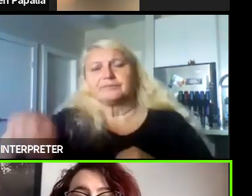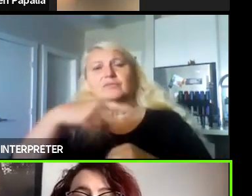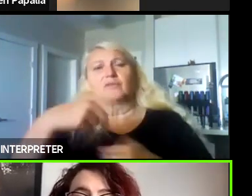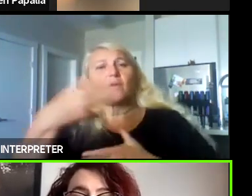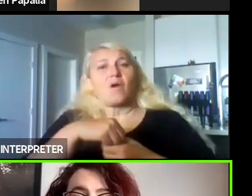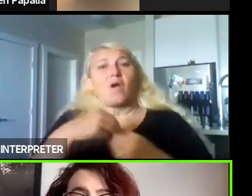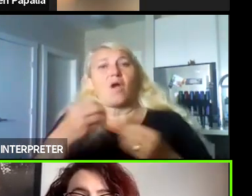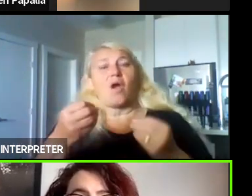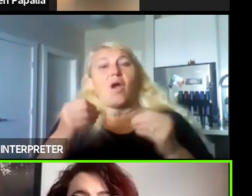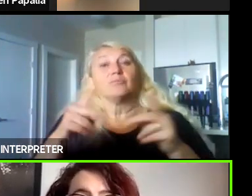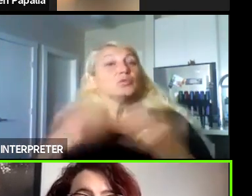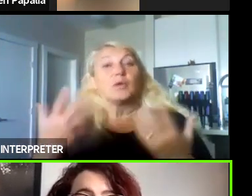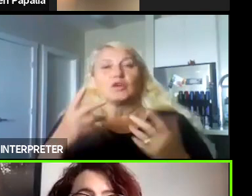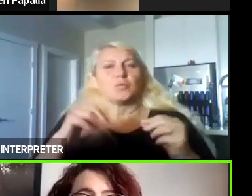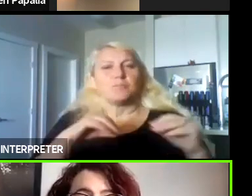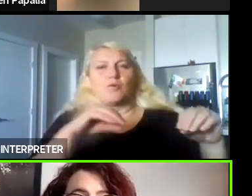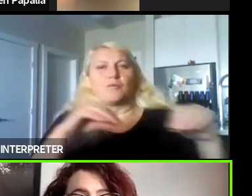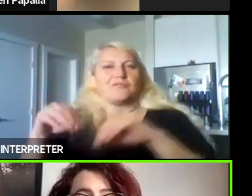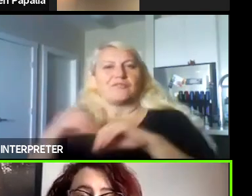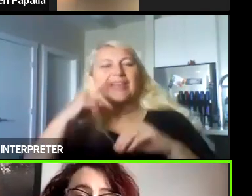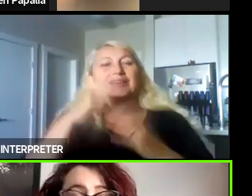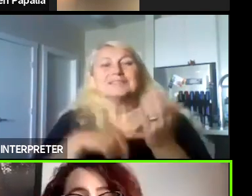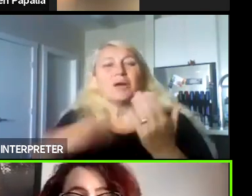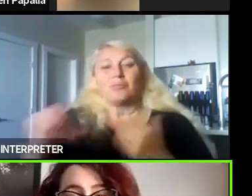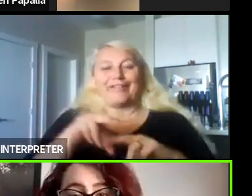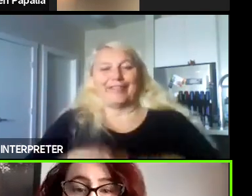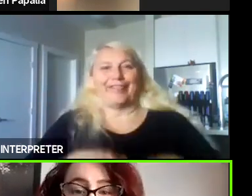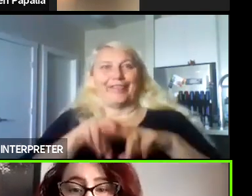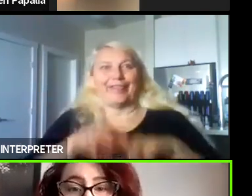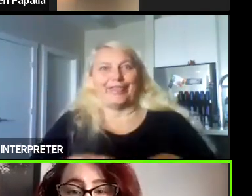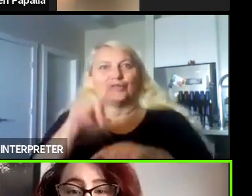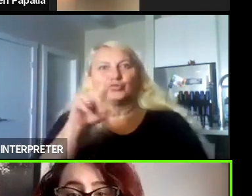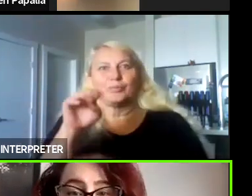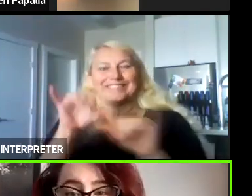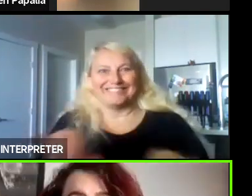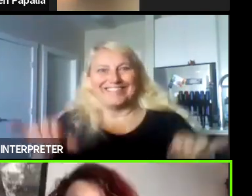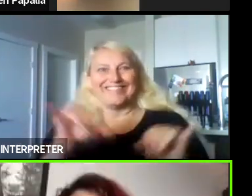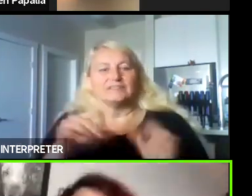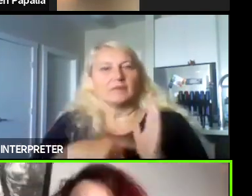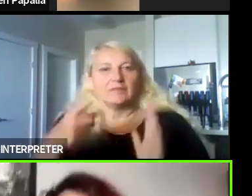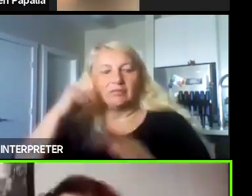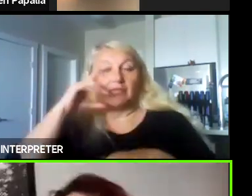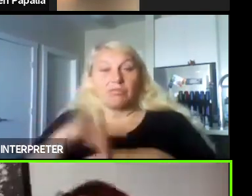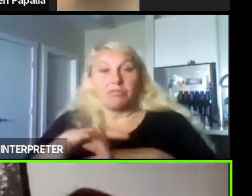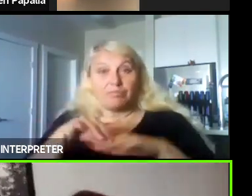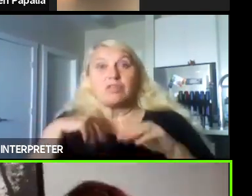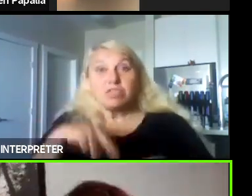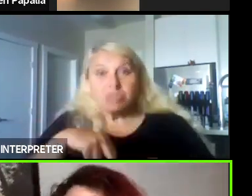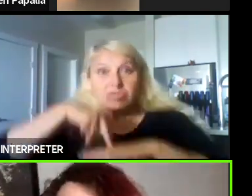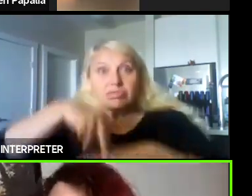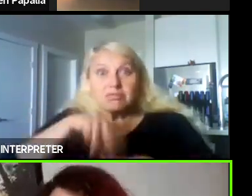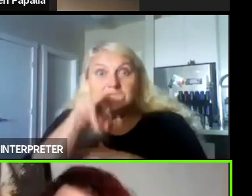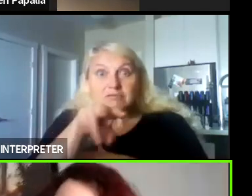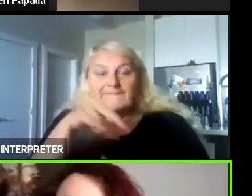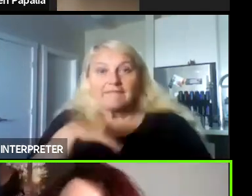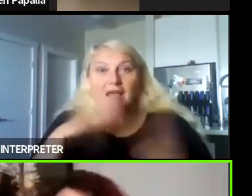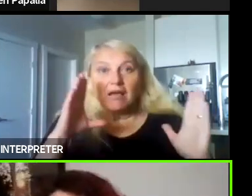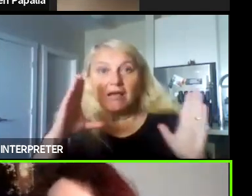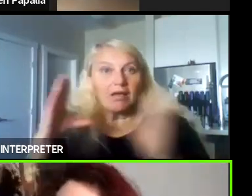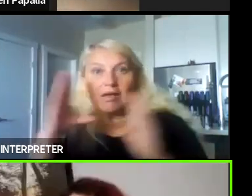some movement, because I think we sit at Zoom and sometimes it's really hard to like be stuck there for a long time feeling like we can't move.